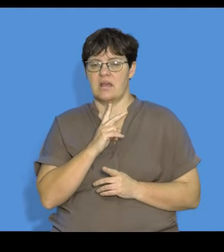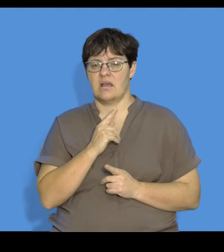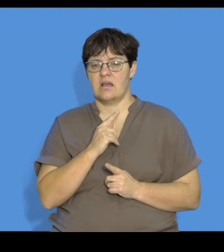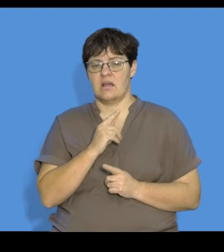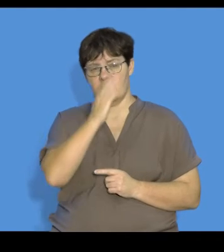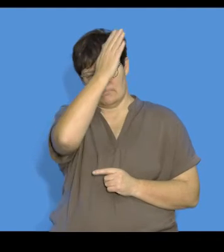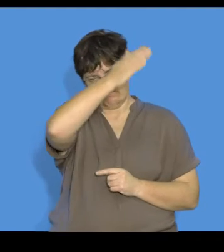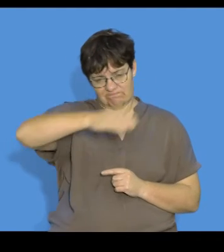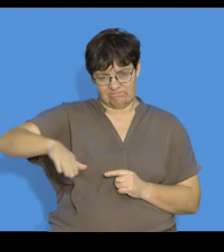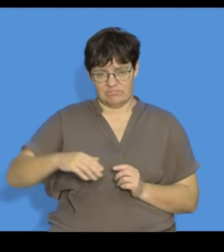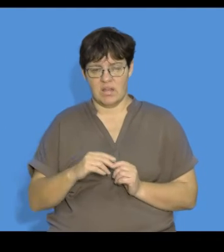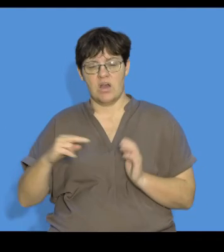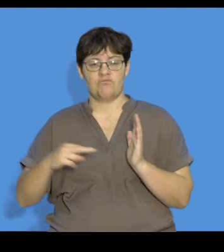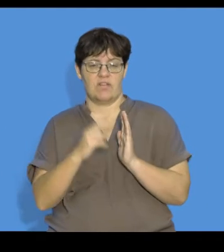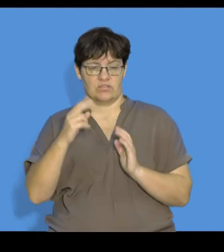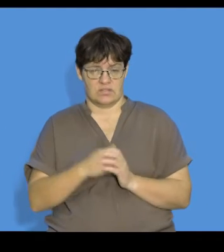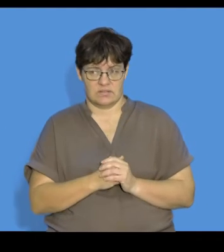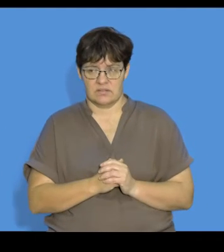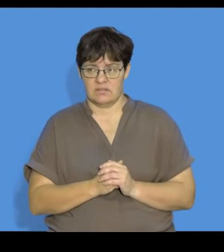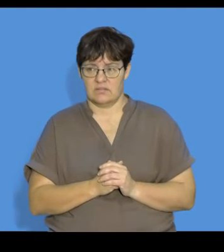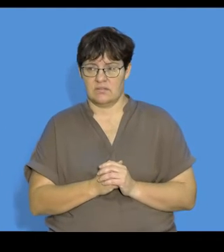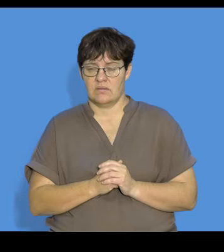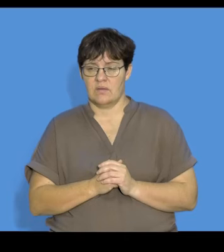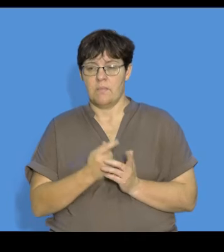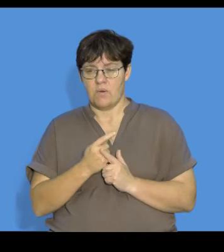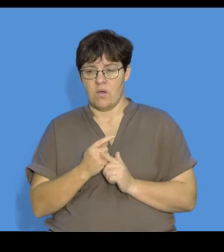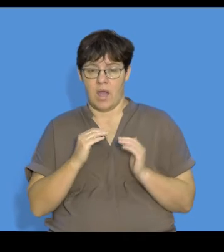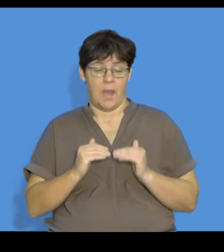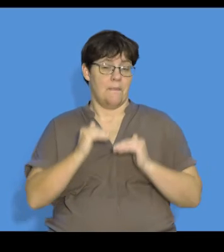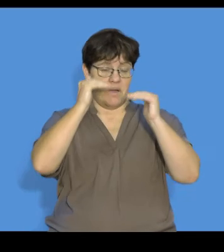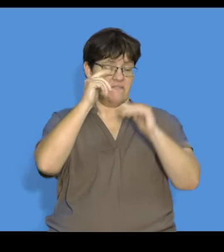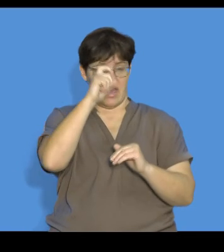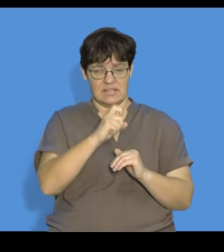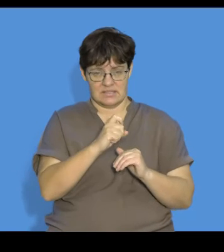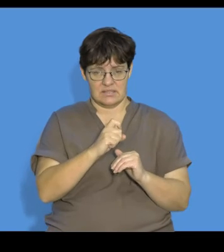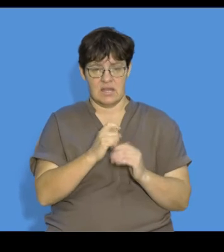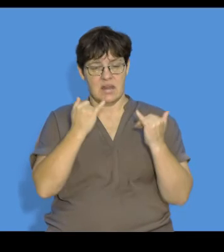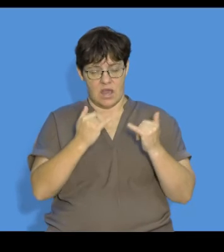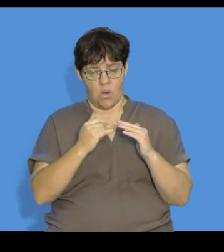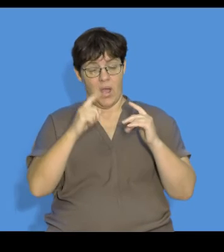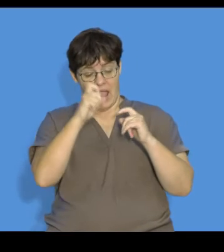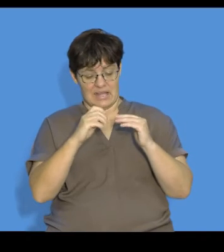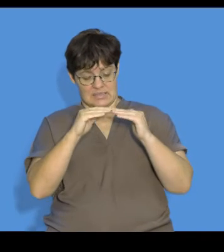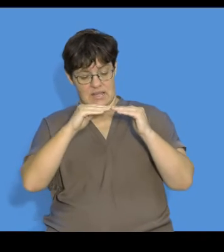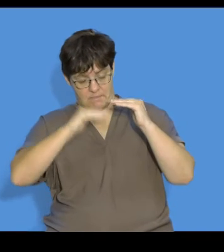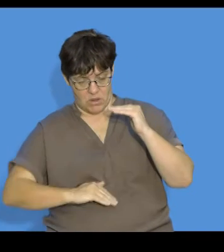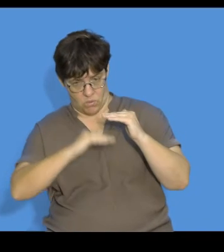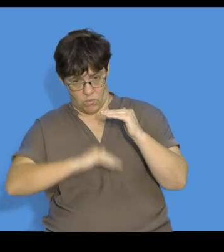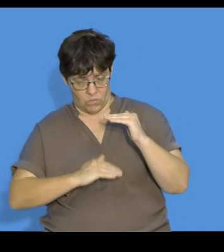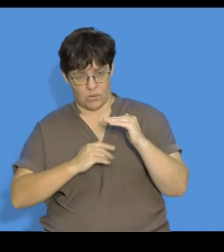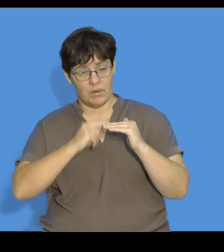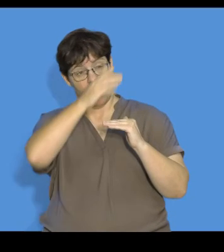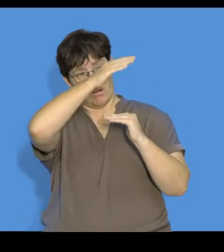reflected, right? So this is a reflection, right? It is no longer above the x-axis, it is now below